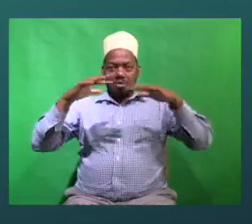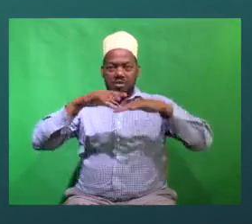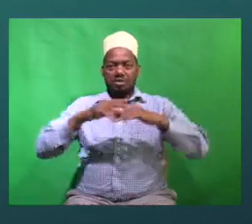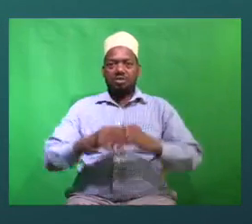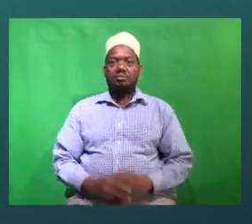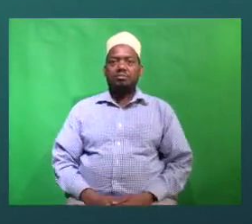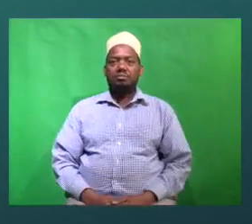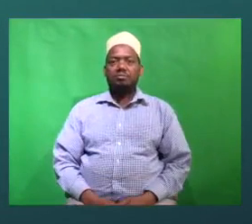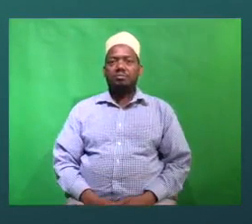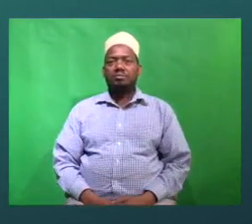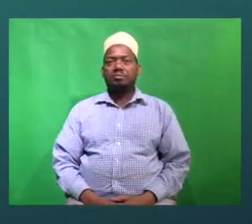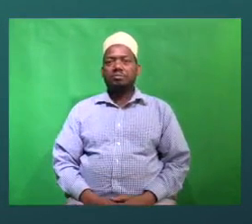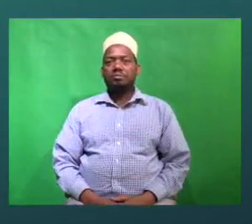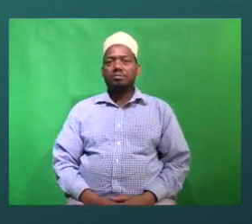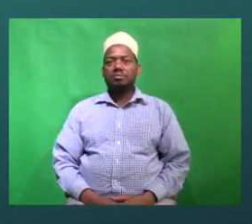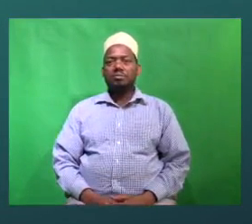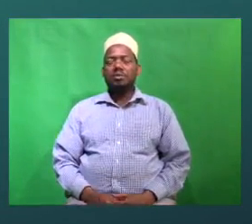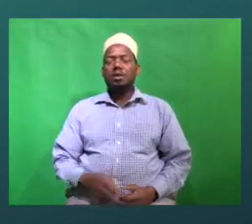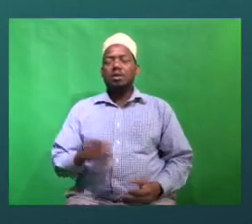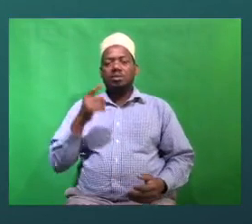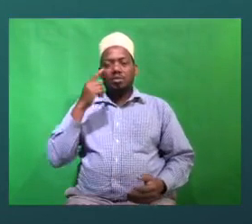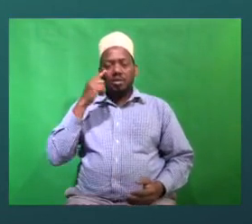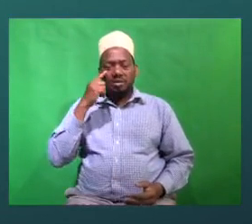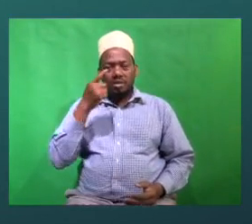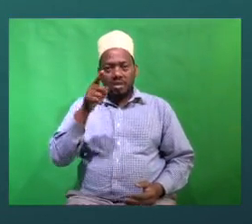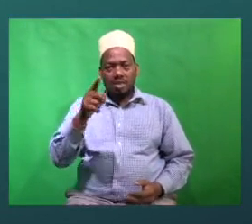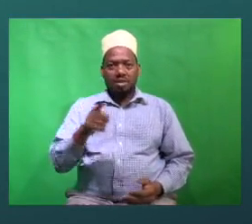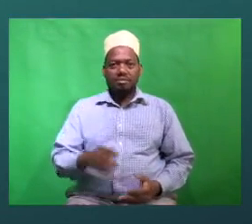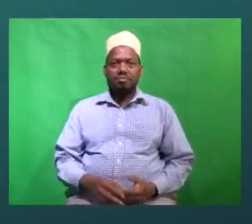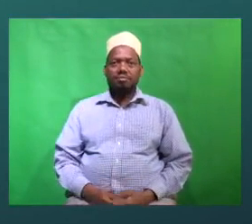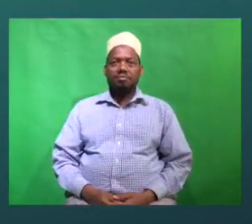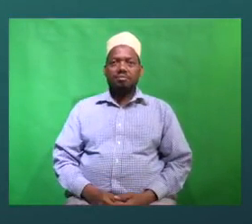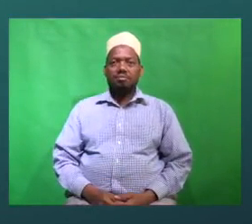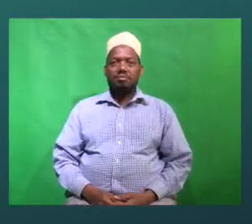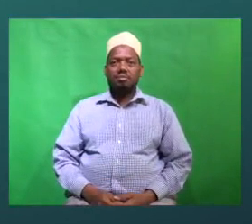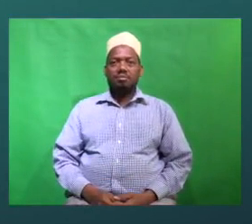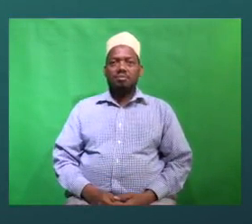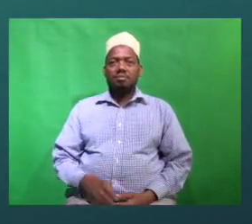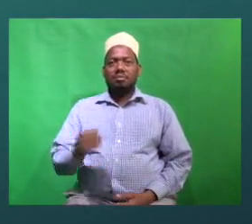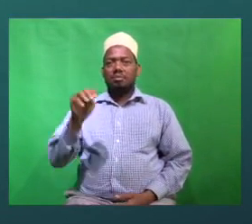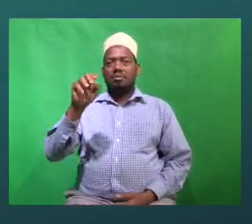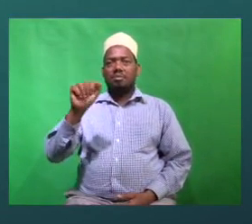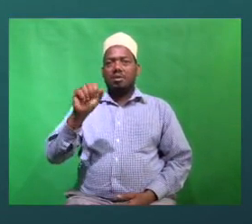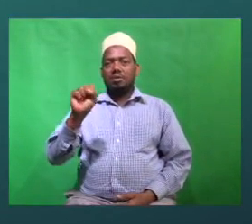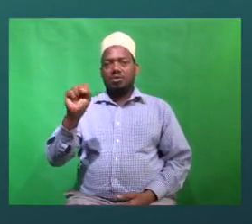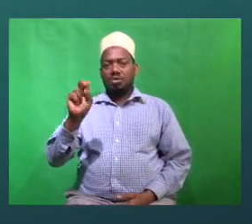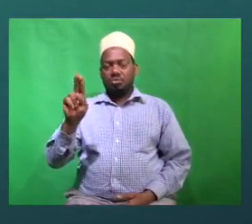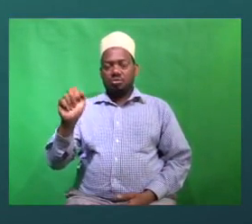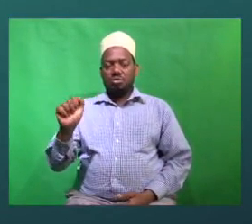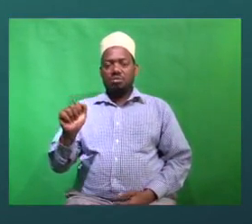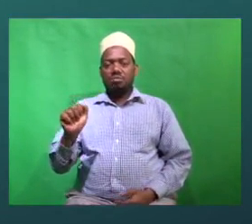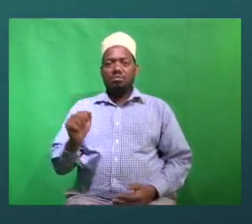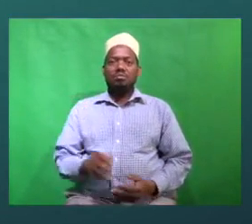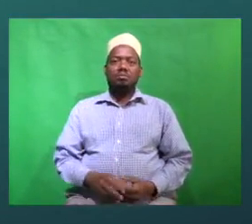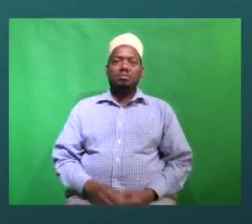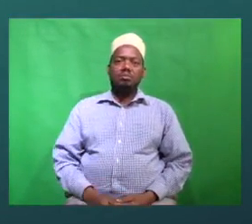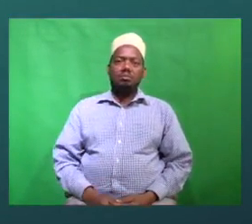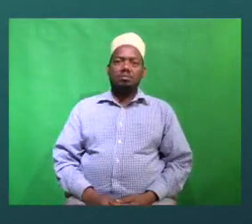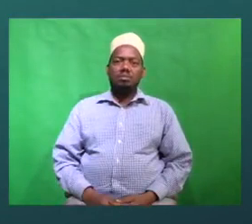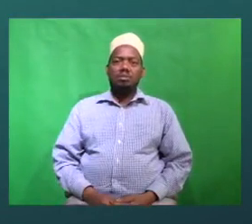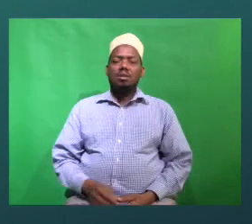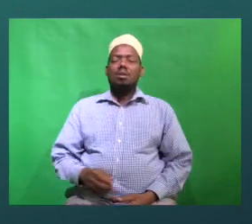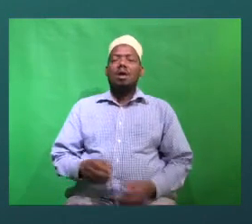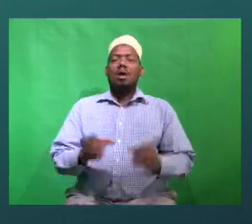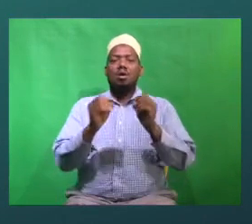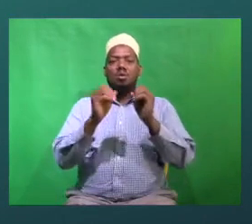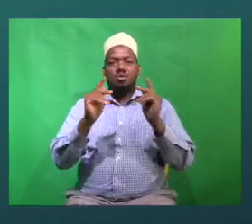this human population? You can try, my student. Yes, Hadija. To live on the earth.